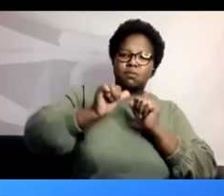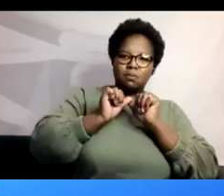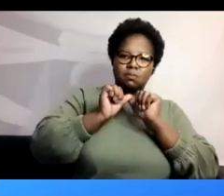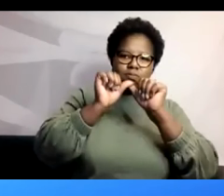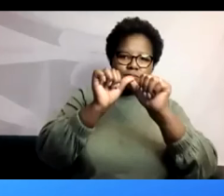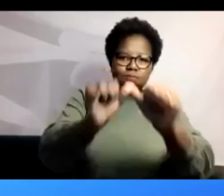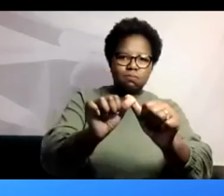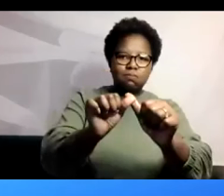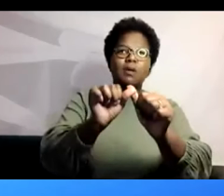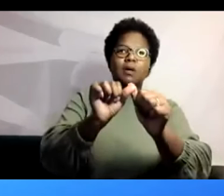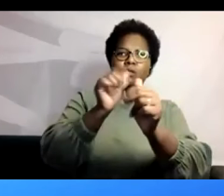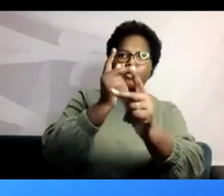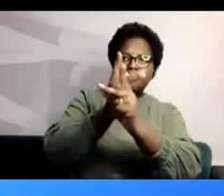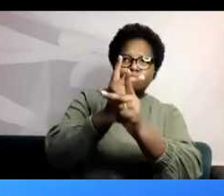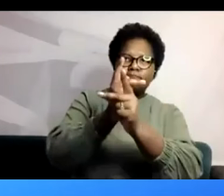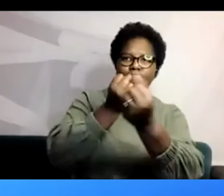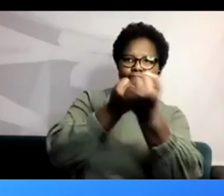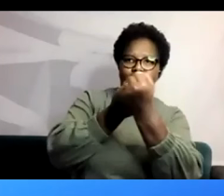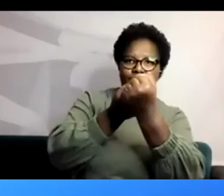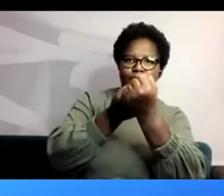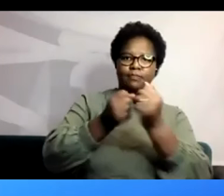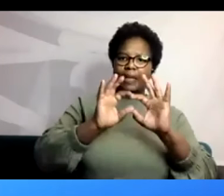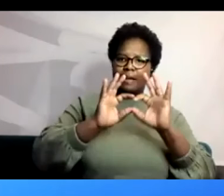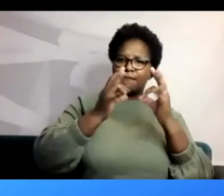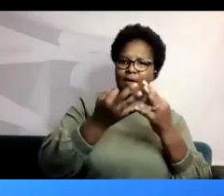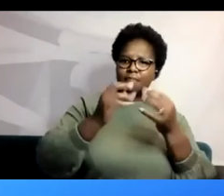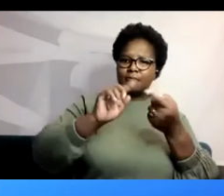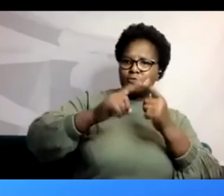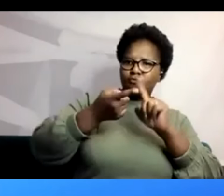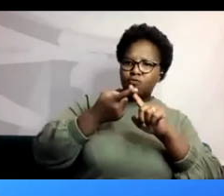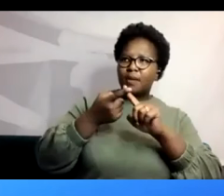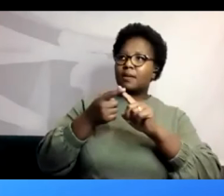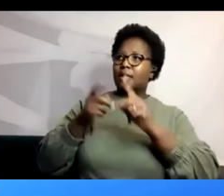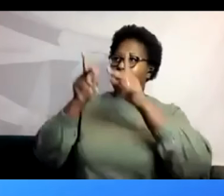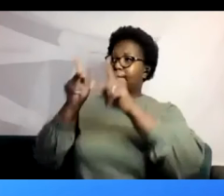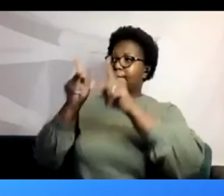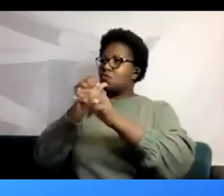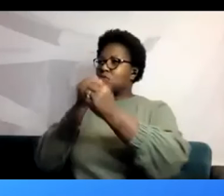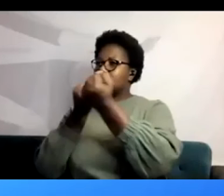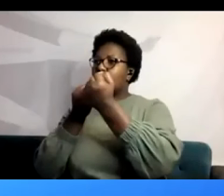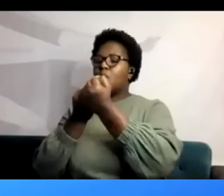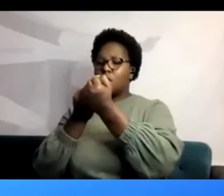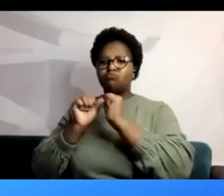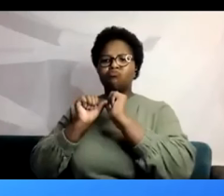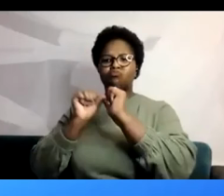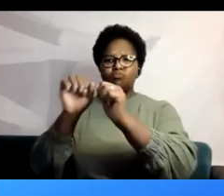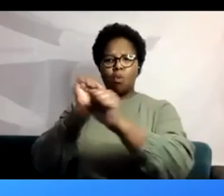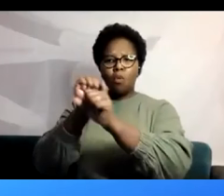person, family members, friends, and supporters. Next slide, please.